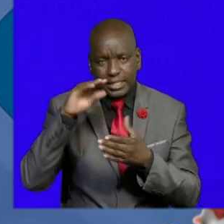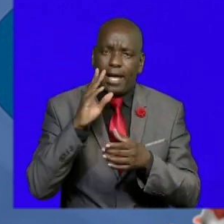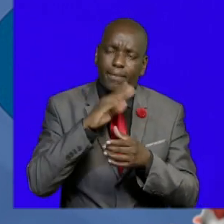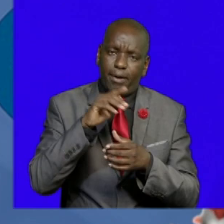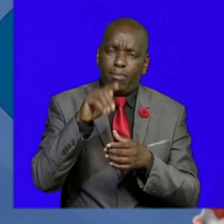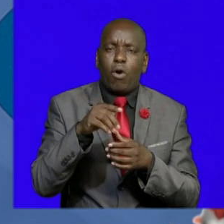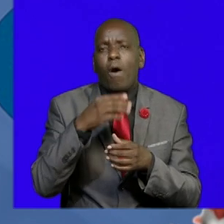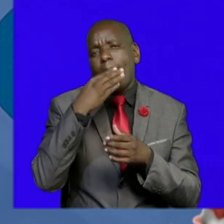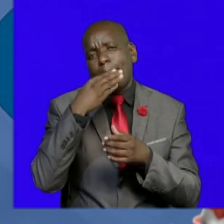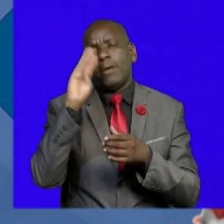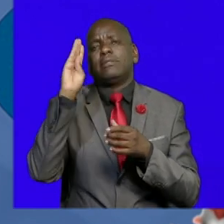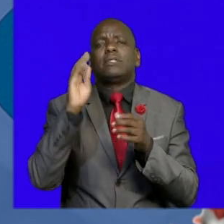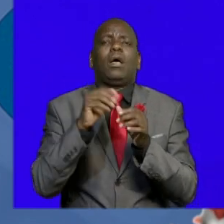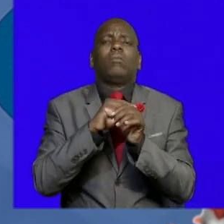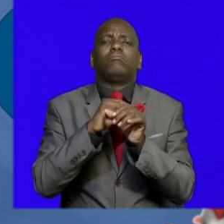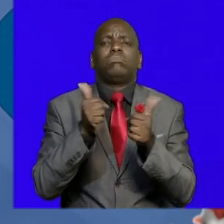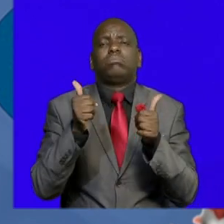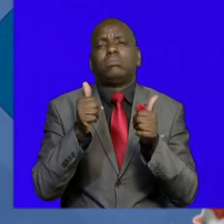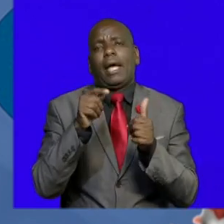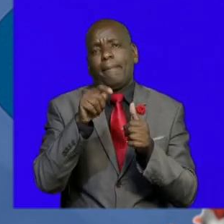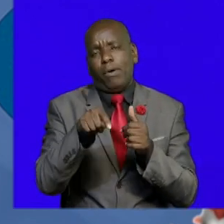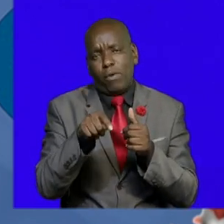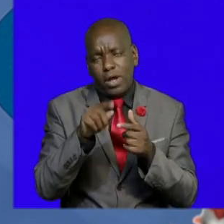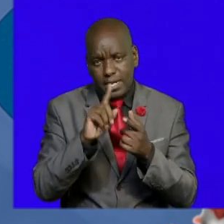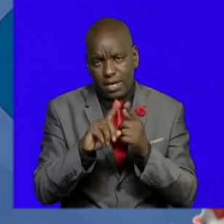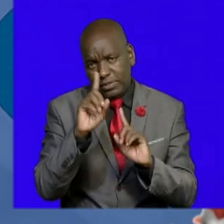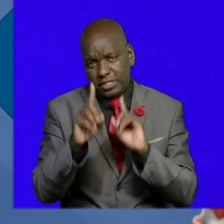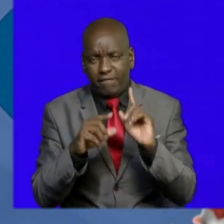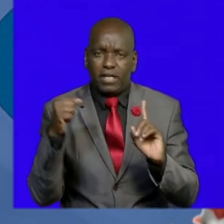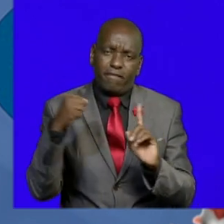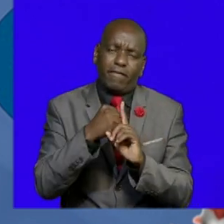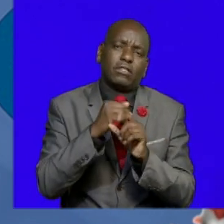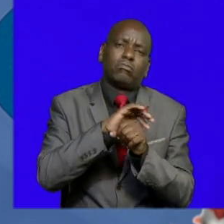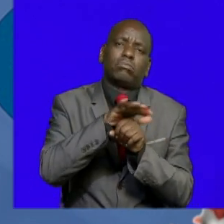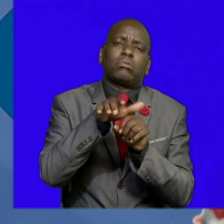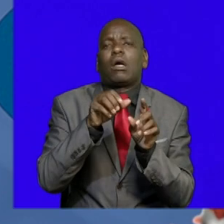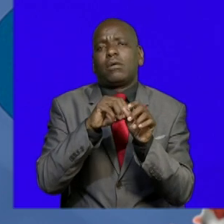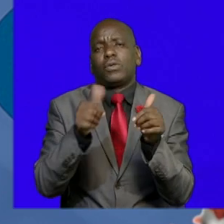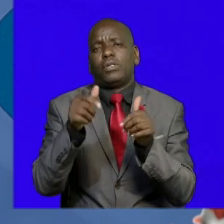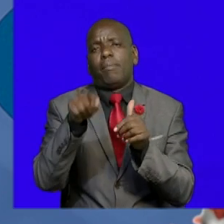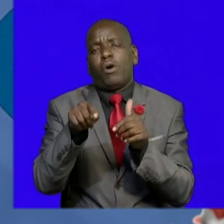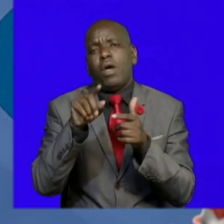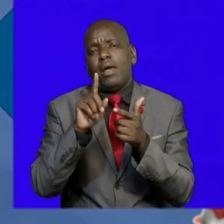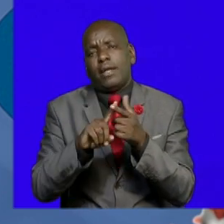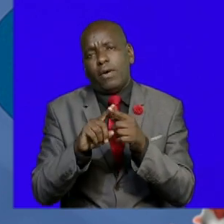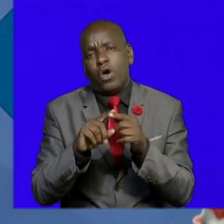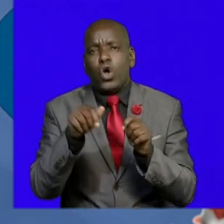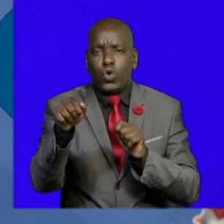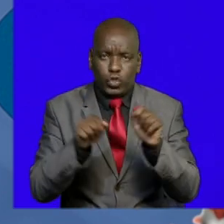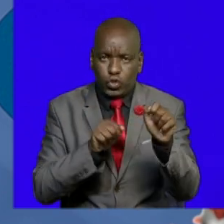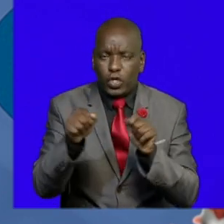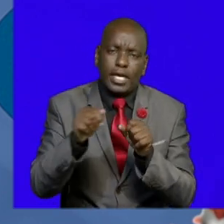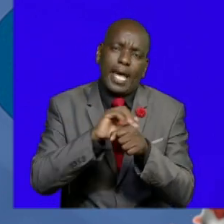is one of the best ways of not only taking our response to a higher level and hence controlling